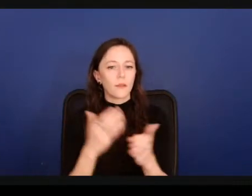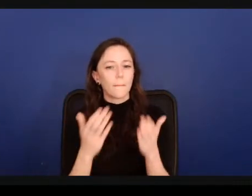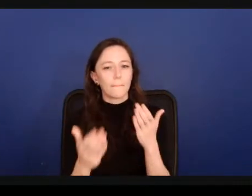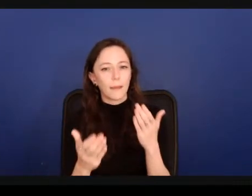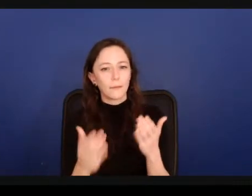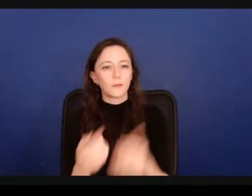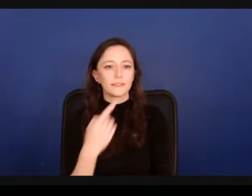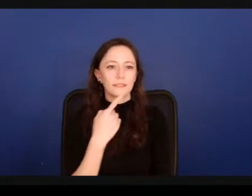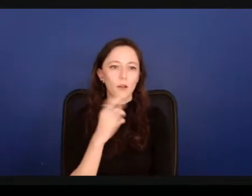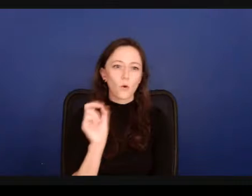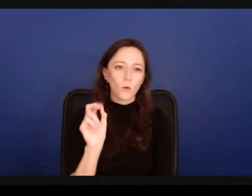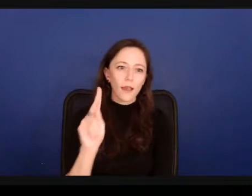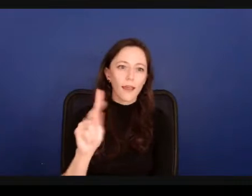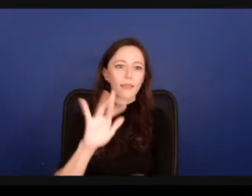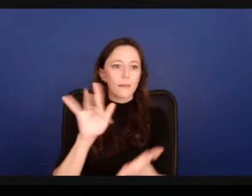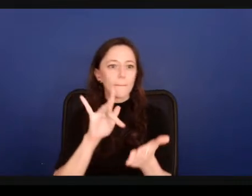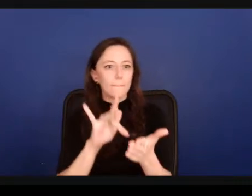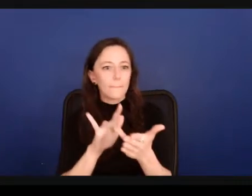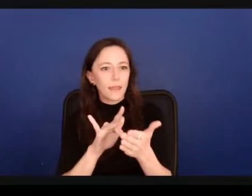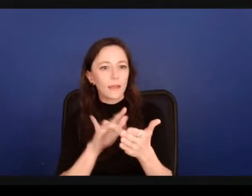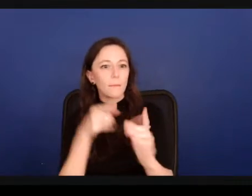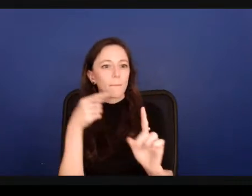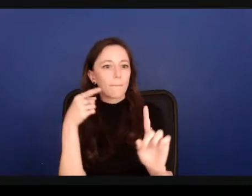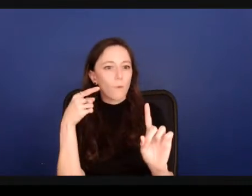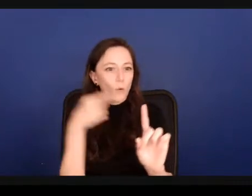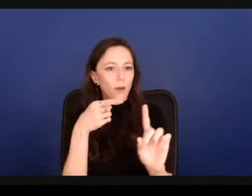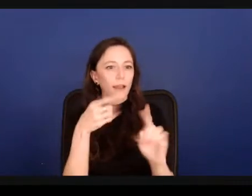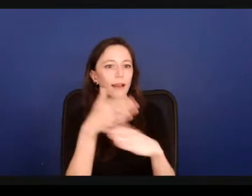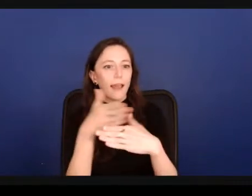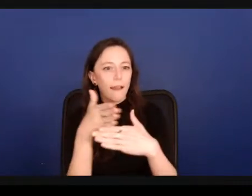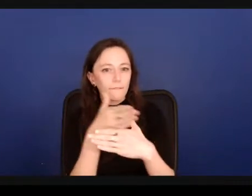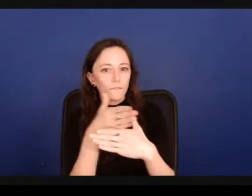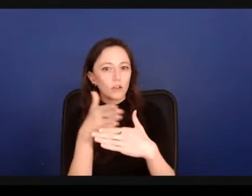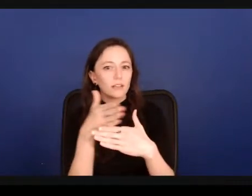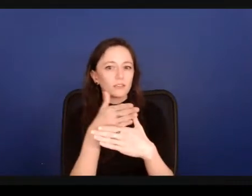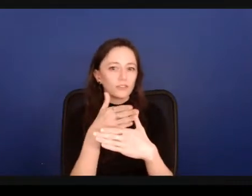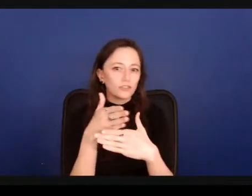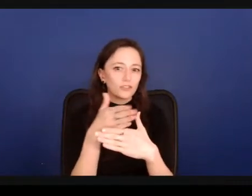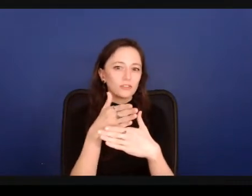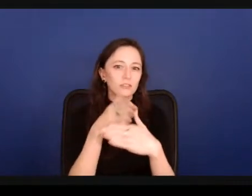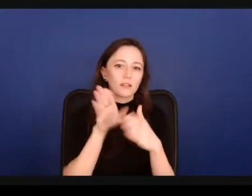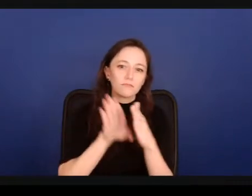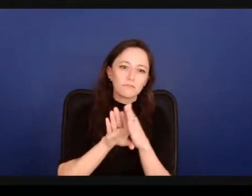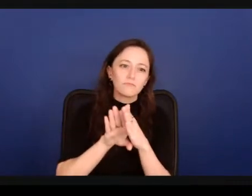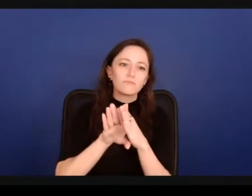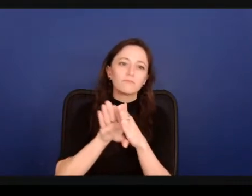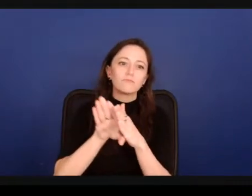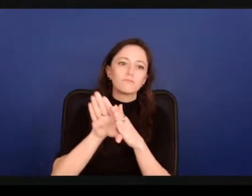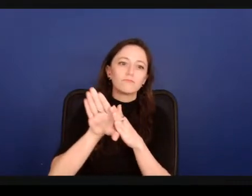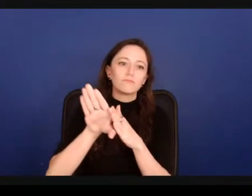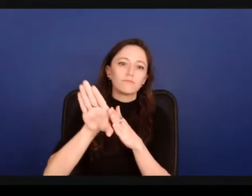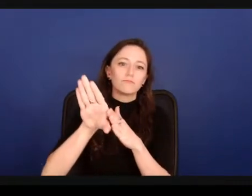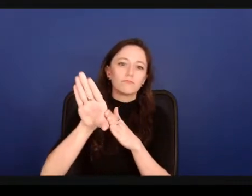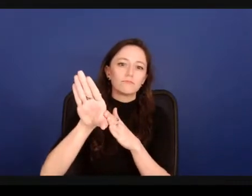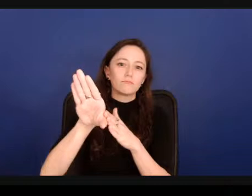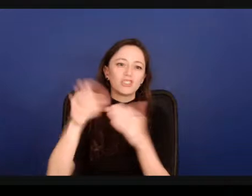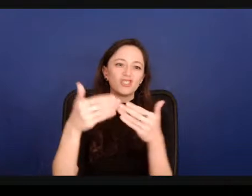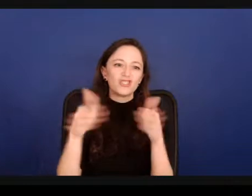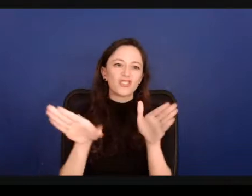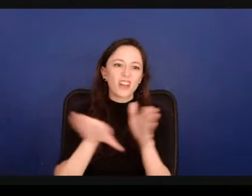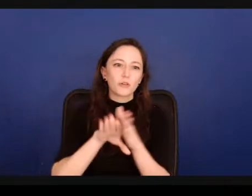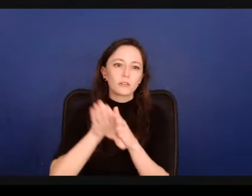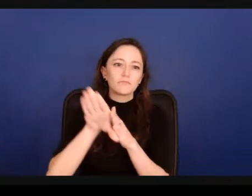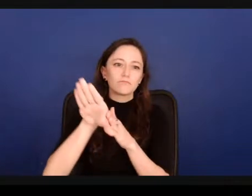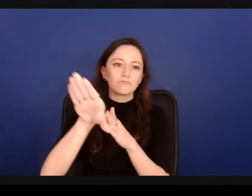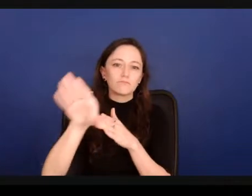the midpoint there, average of these midpoints is generally going up here, right? Which is not surprising seeing the